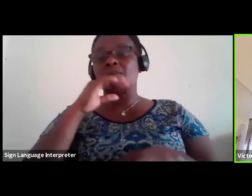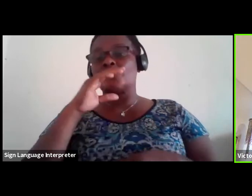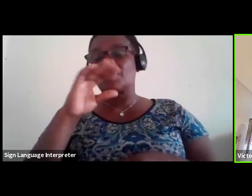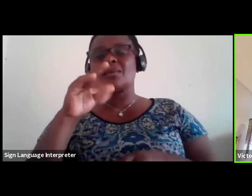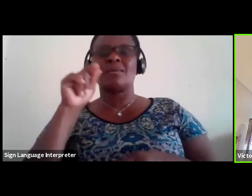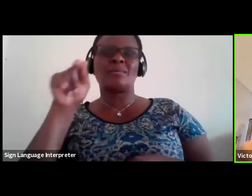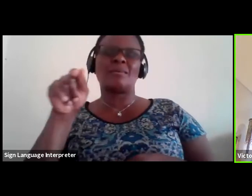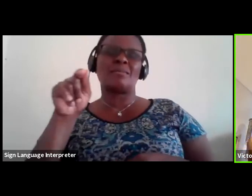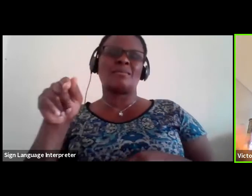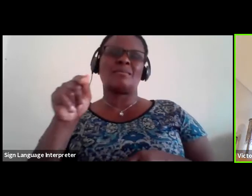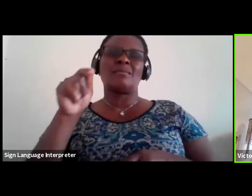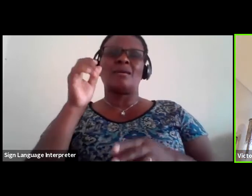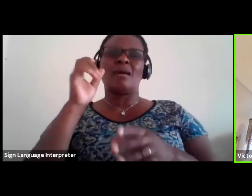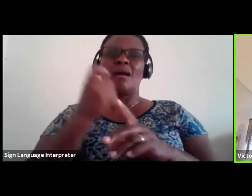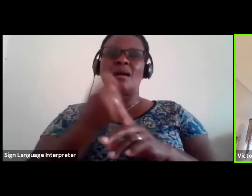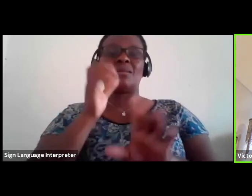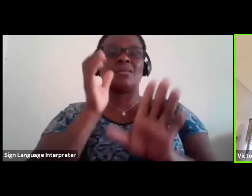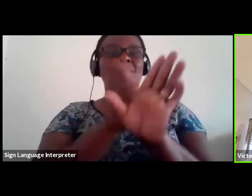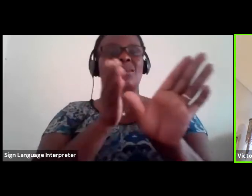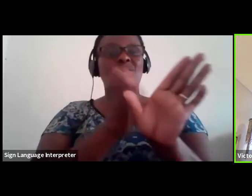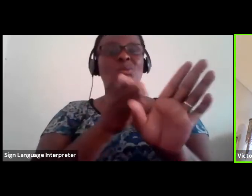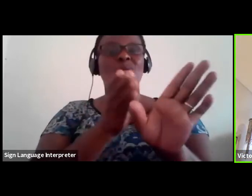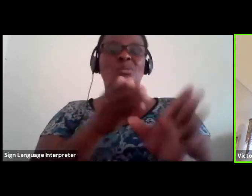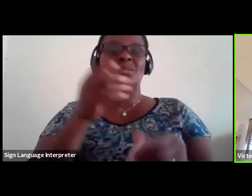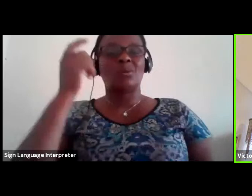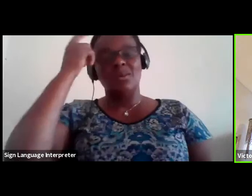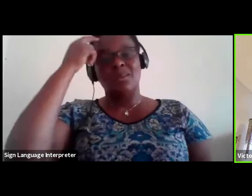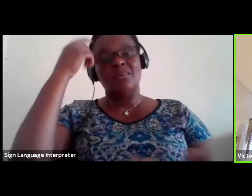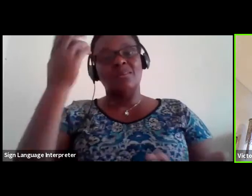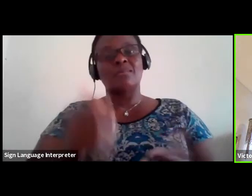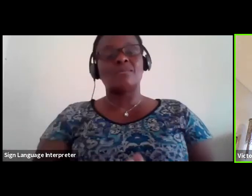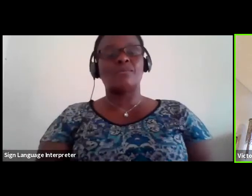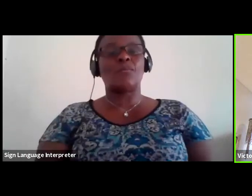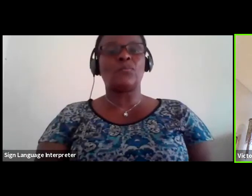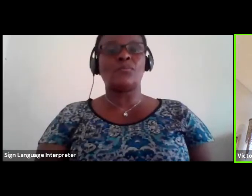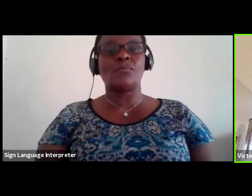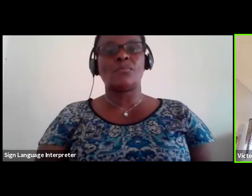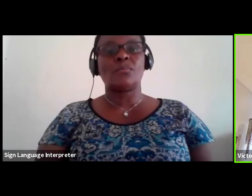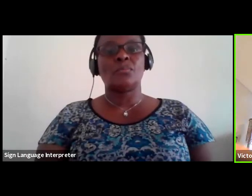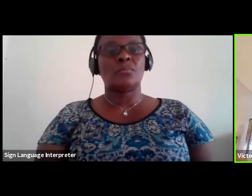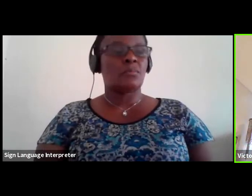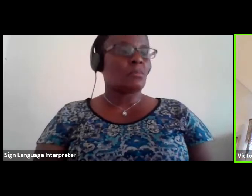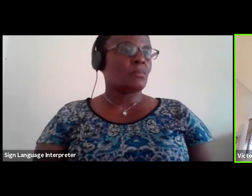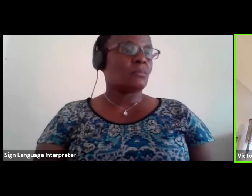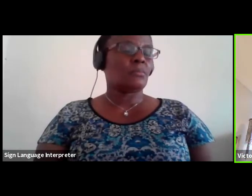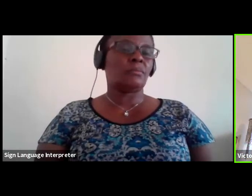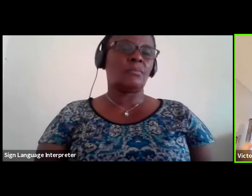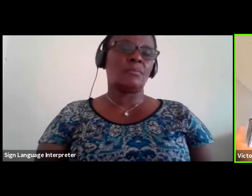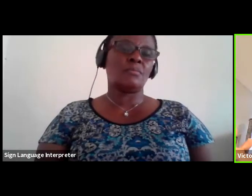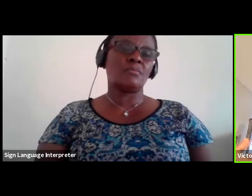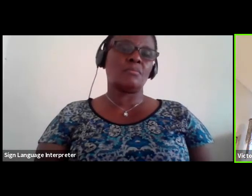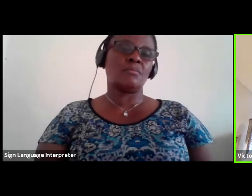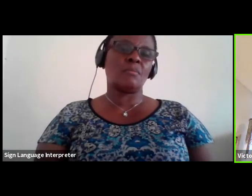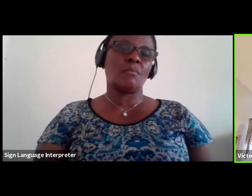effects have also been noted because the